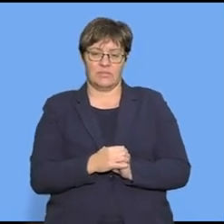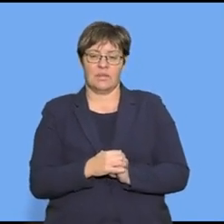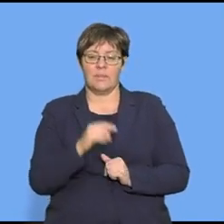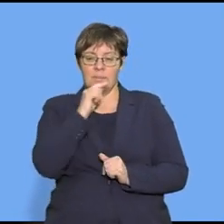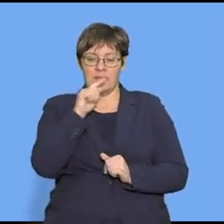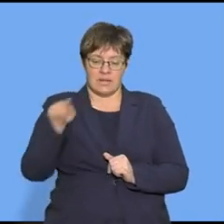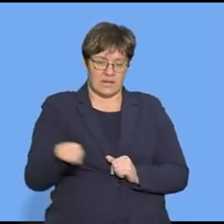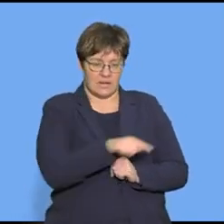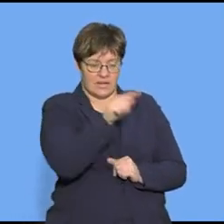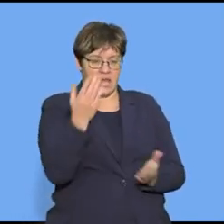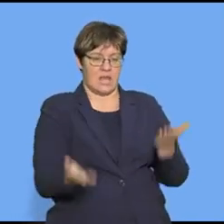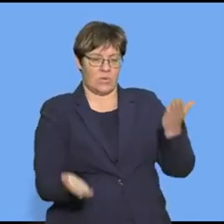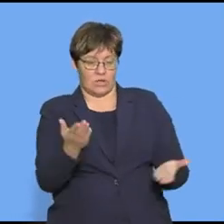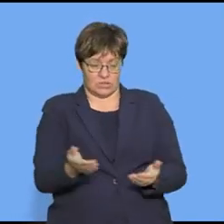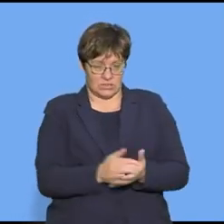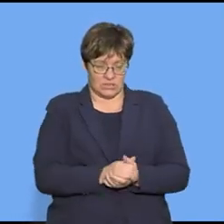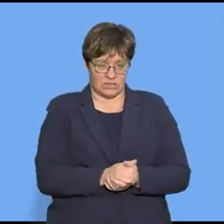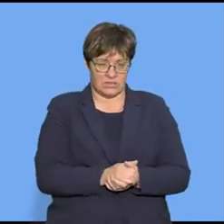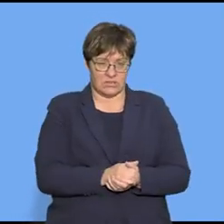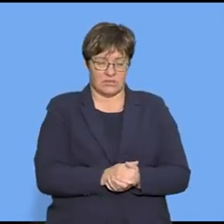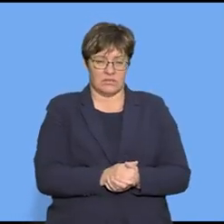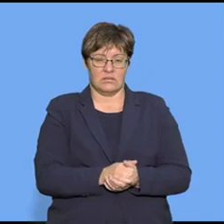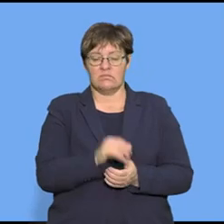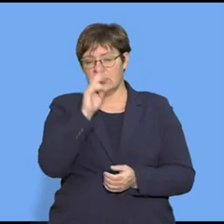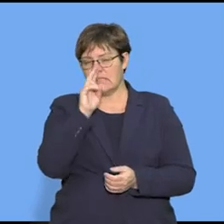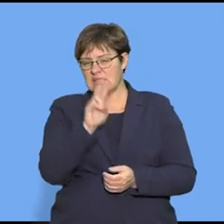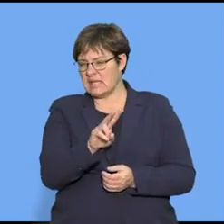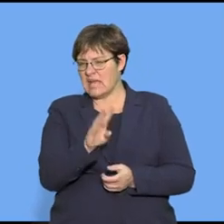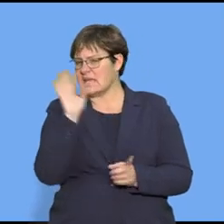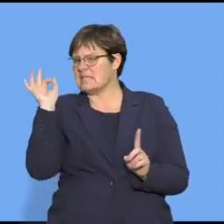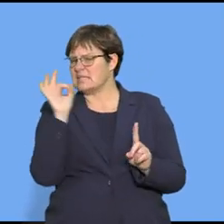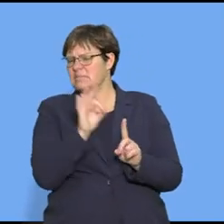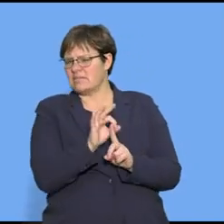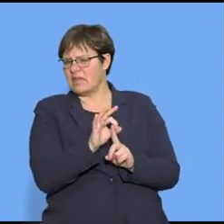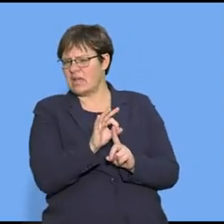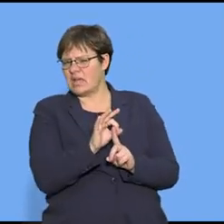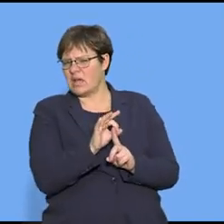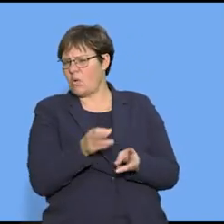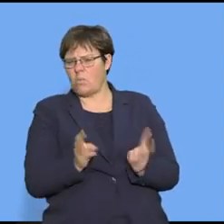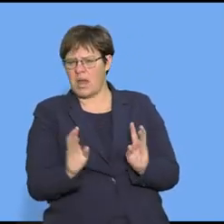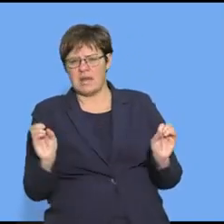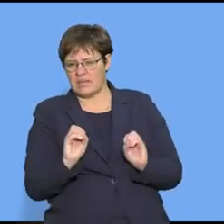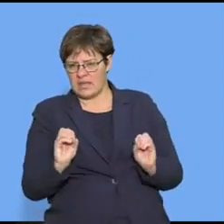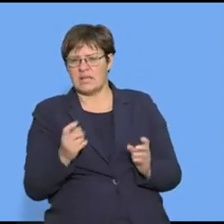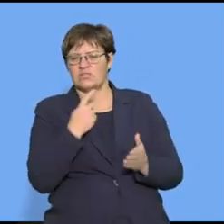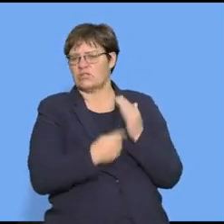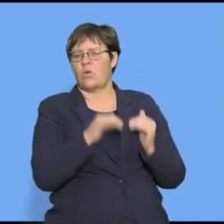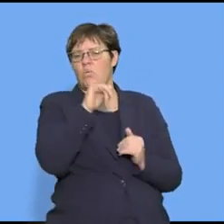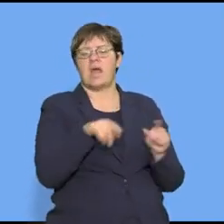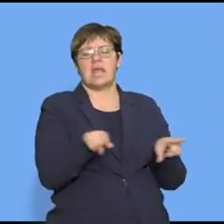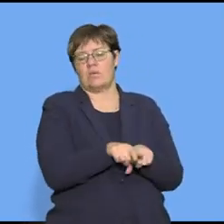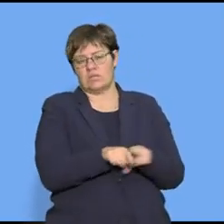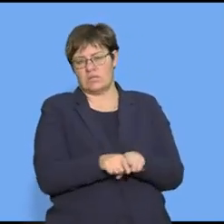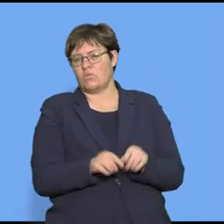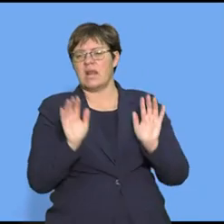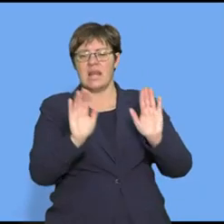be my equation. And let's just quickly see, they did not specify which form, and they just said y is equal. So